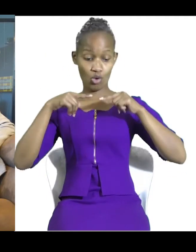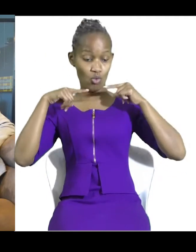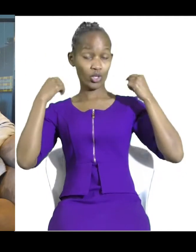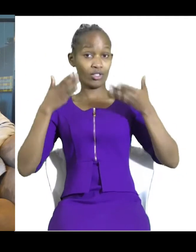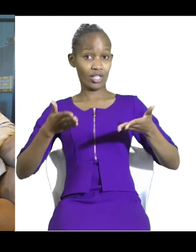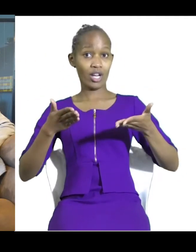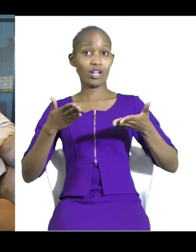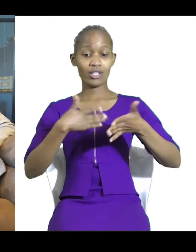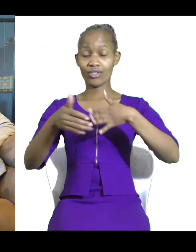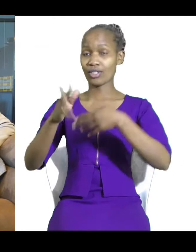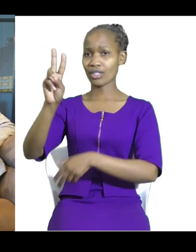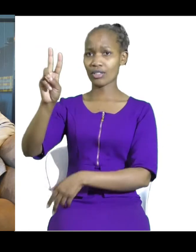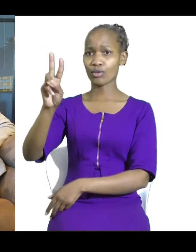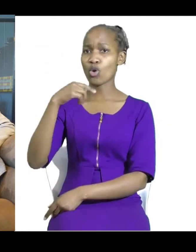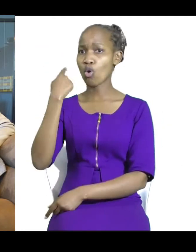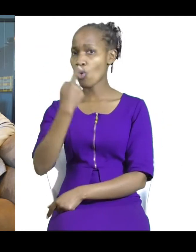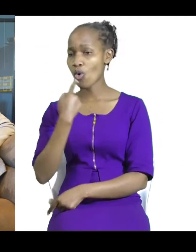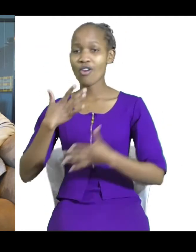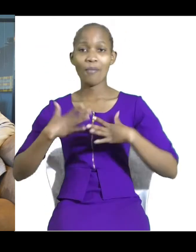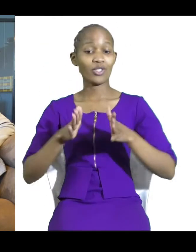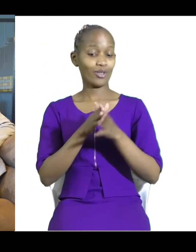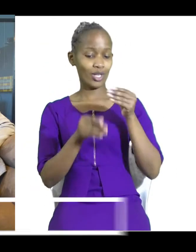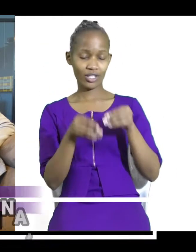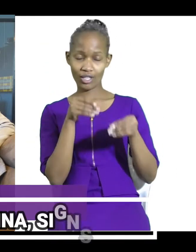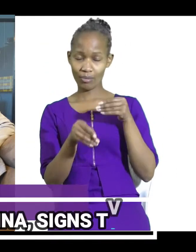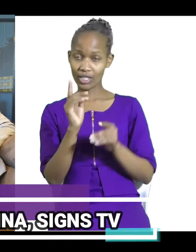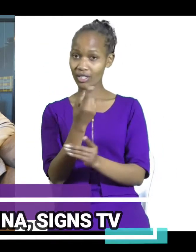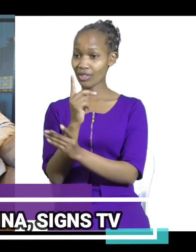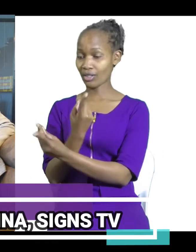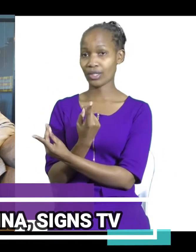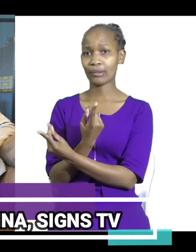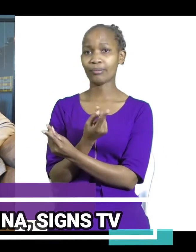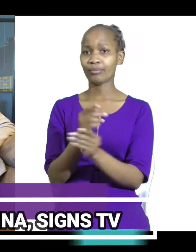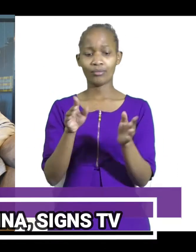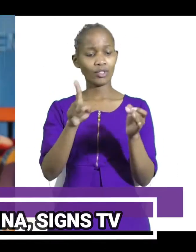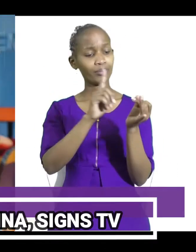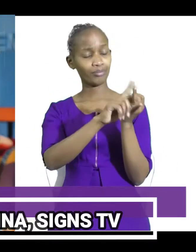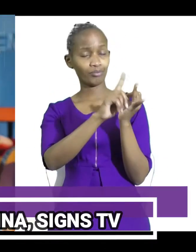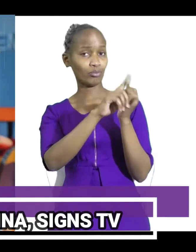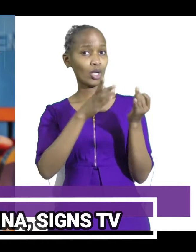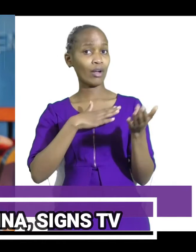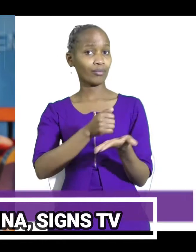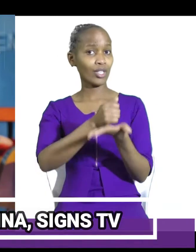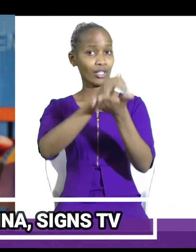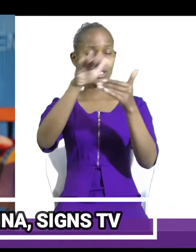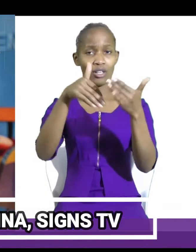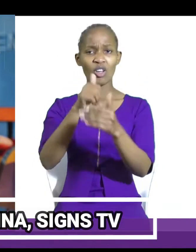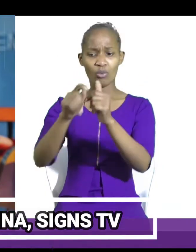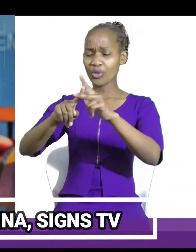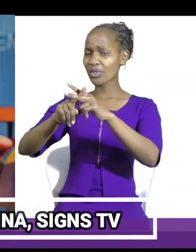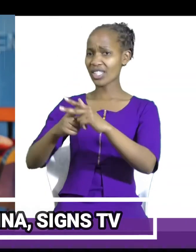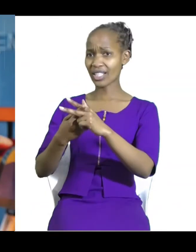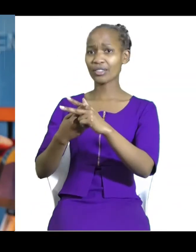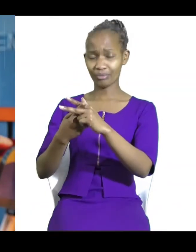host shows or bring shows on Science TV are actually persons with disabilities. Then number two, we have Assistol, an app that